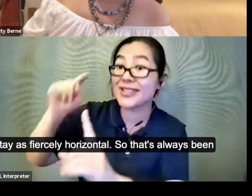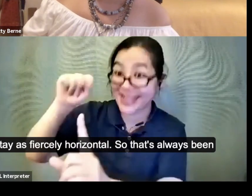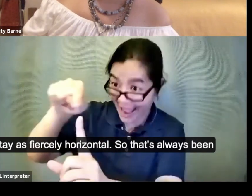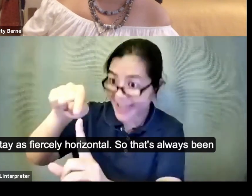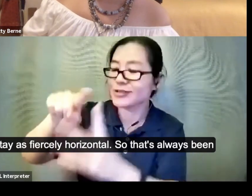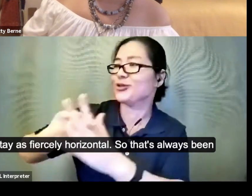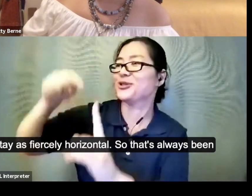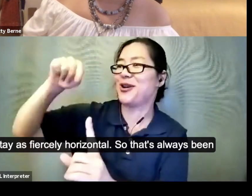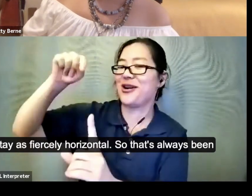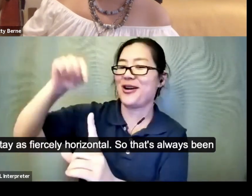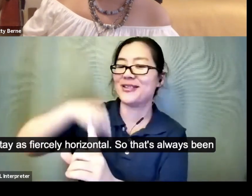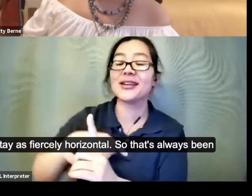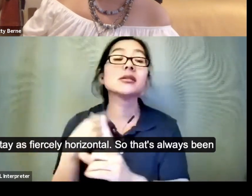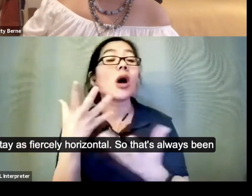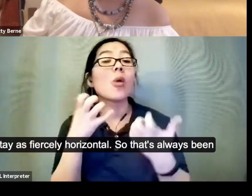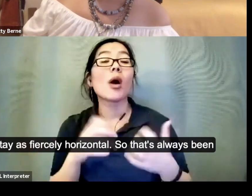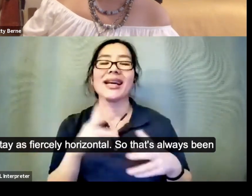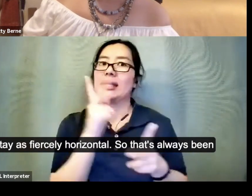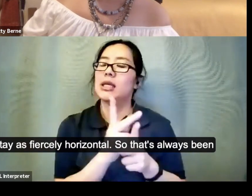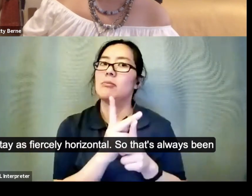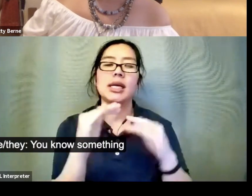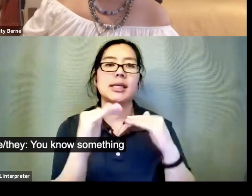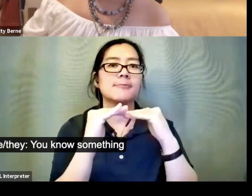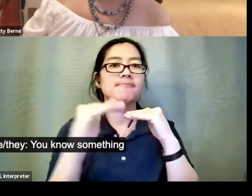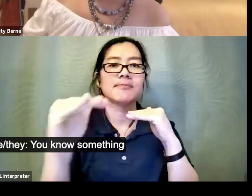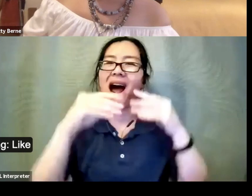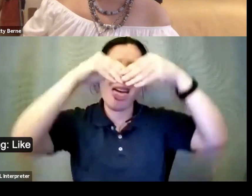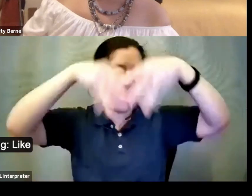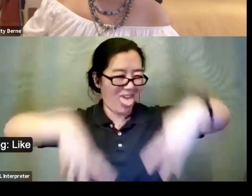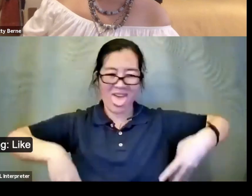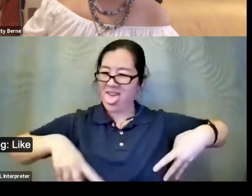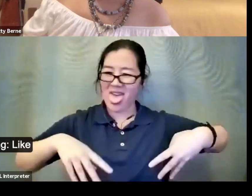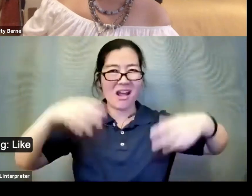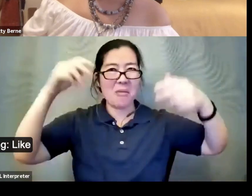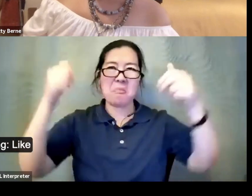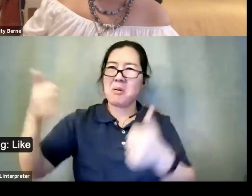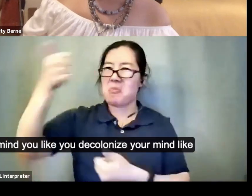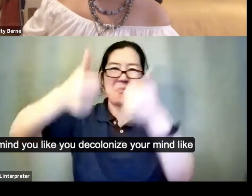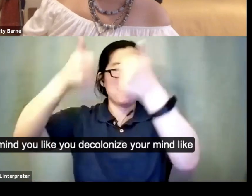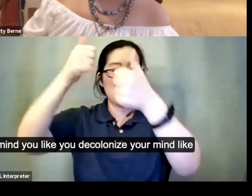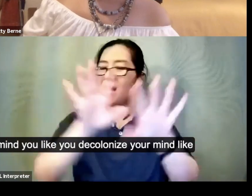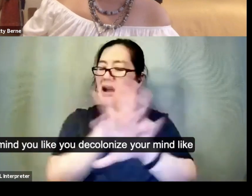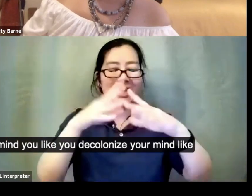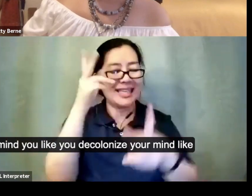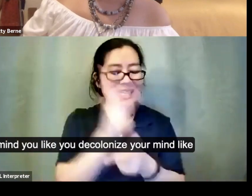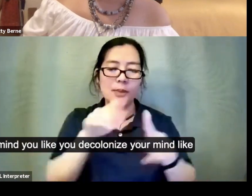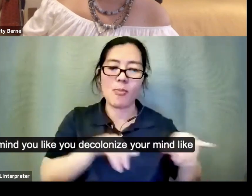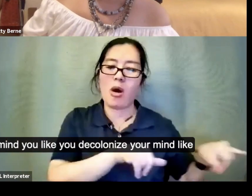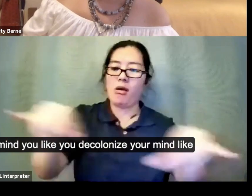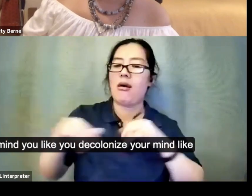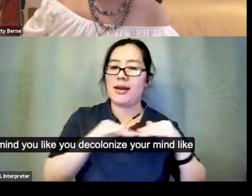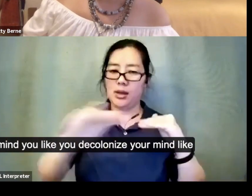want it to stay as fiercely horizontal as it has always been. So to a certain degree, I want to step out of the way. Yeah, like DJ starts